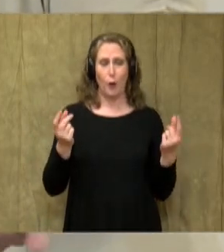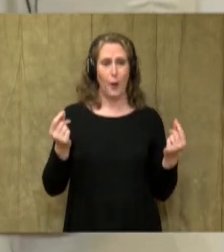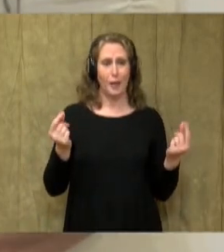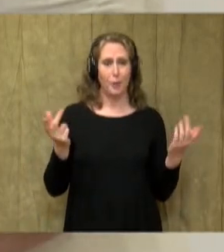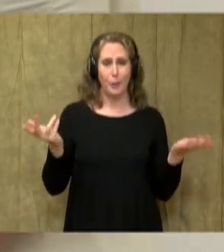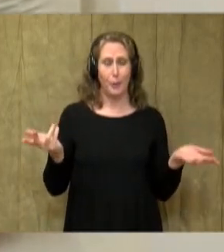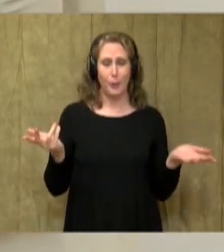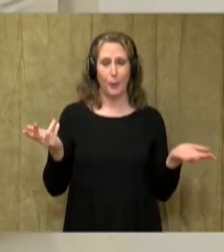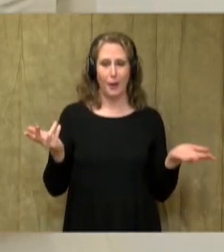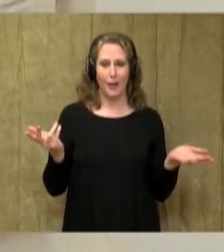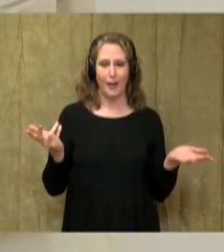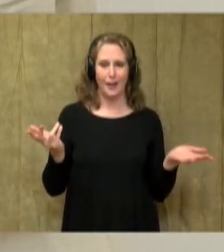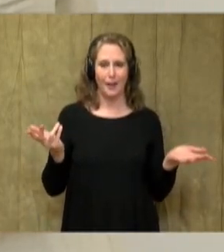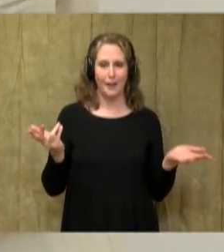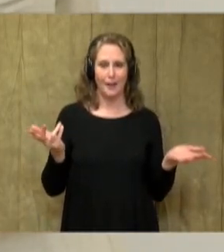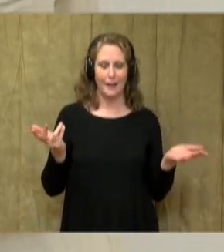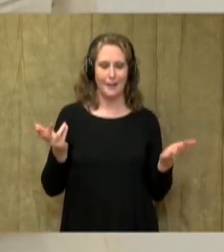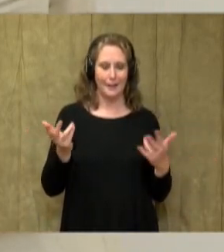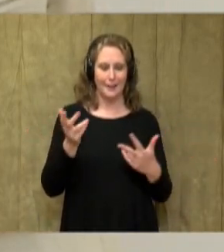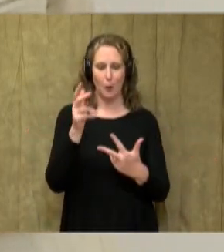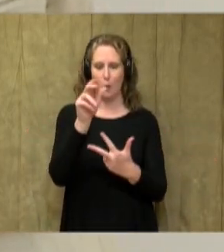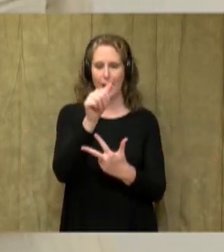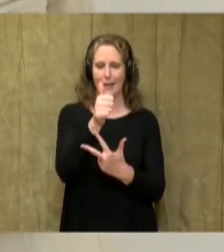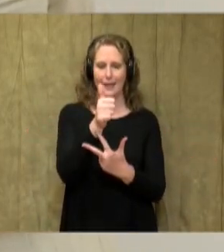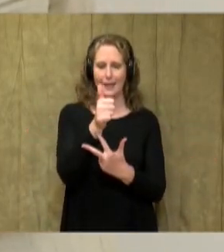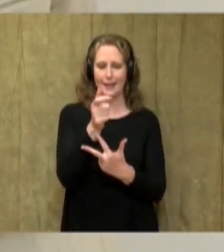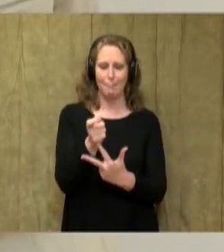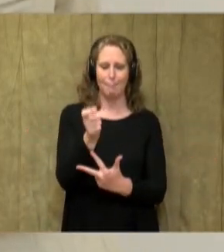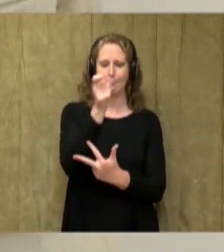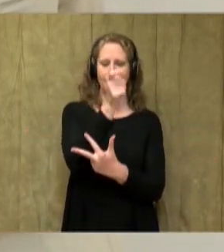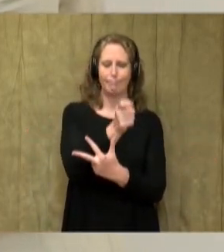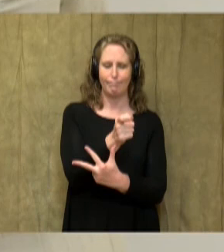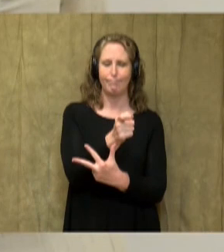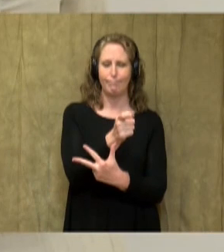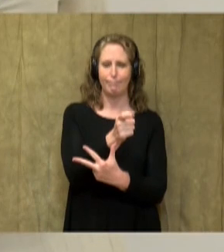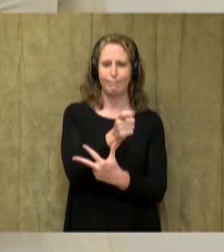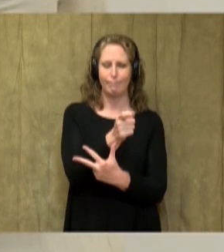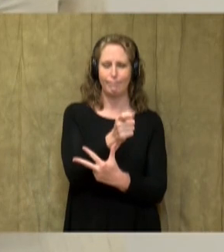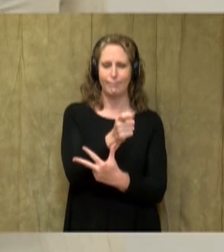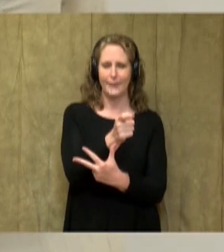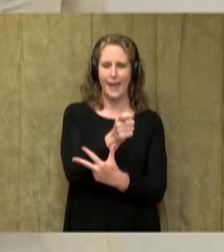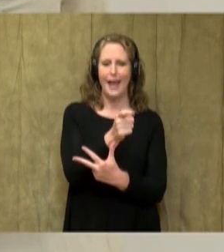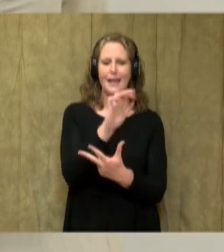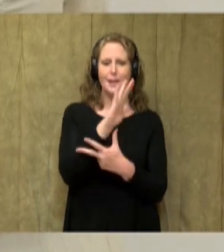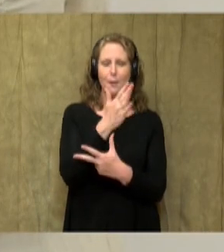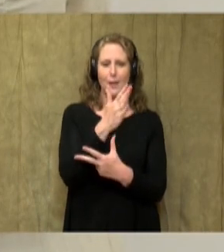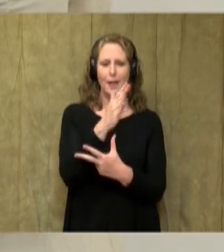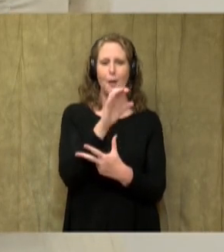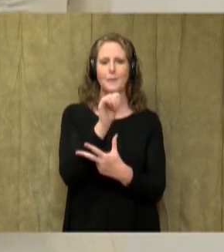do? That's right. I'm going to take this 10 and turn it into ones.